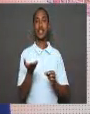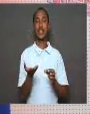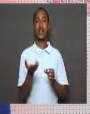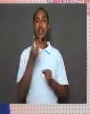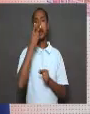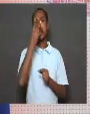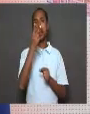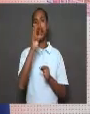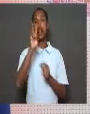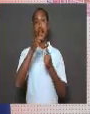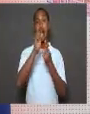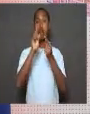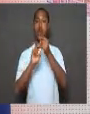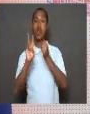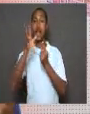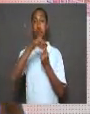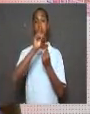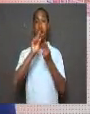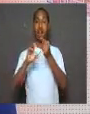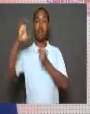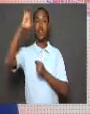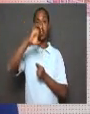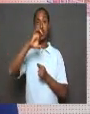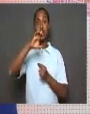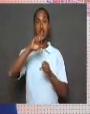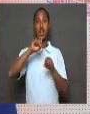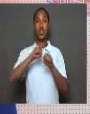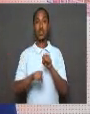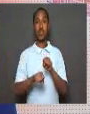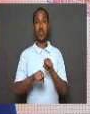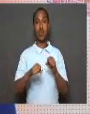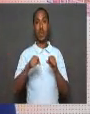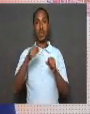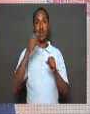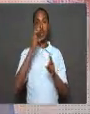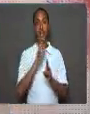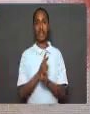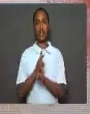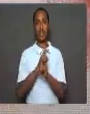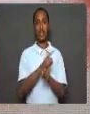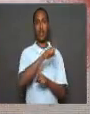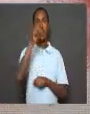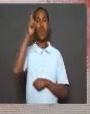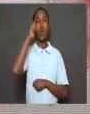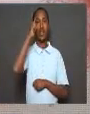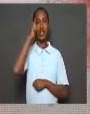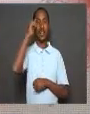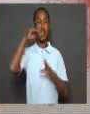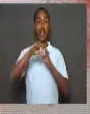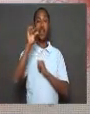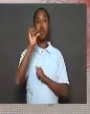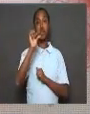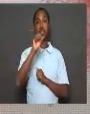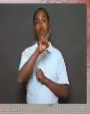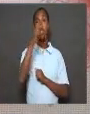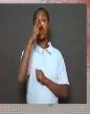regarding dipole-dipole forces so that you can test your knowledge. In a moment,